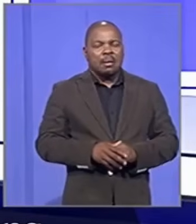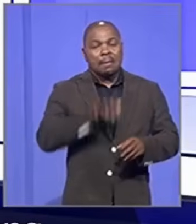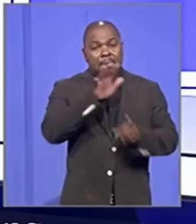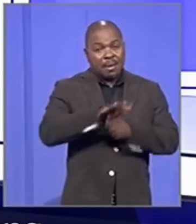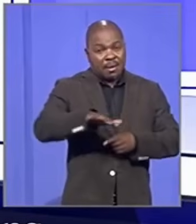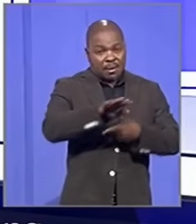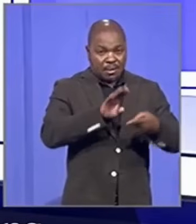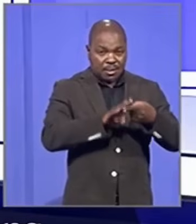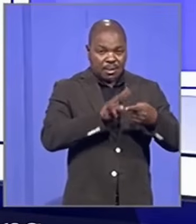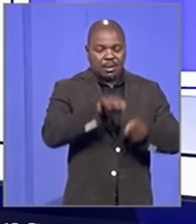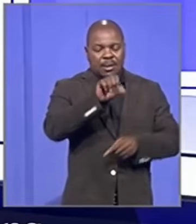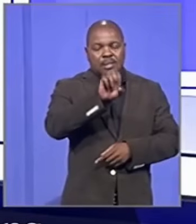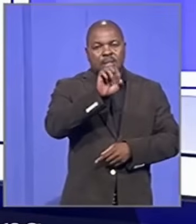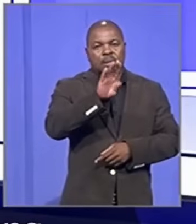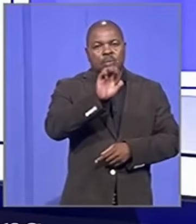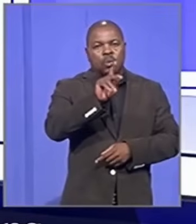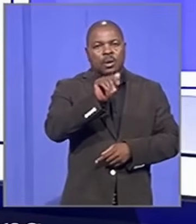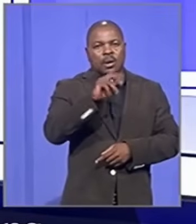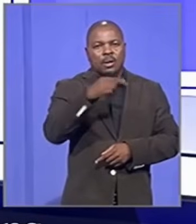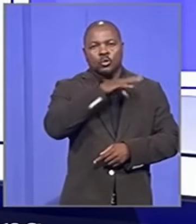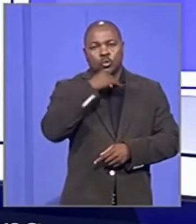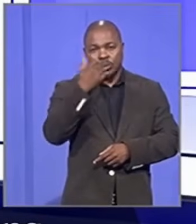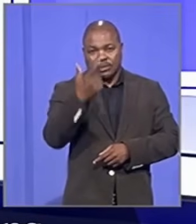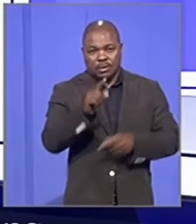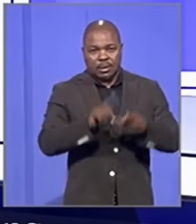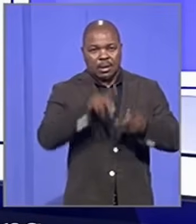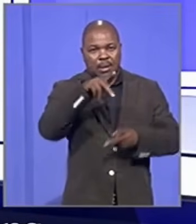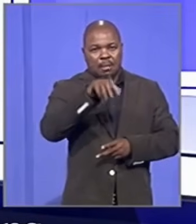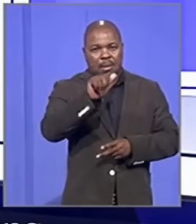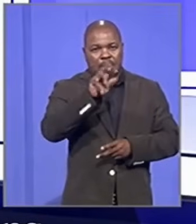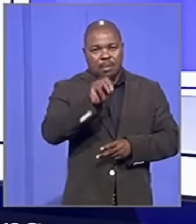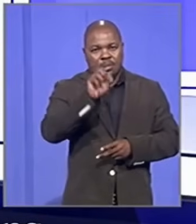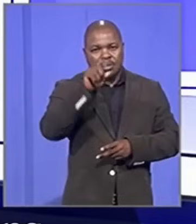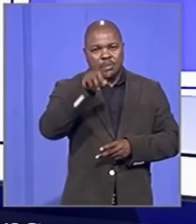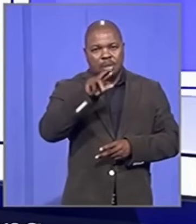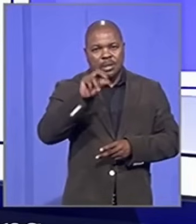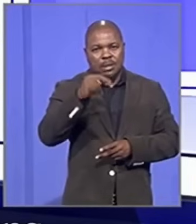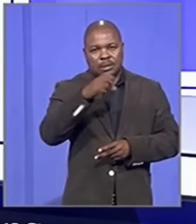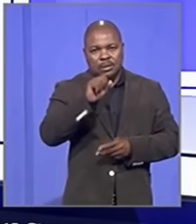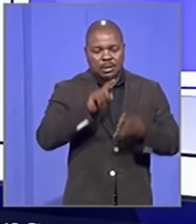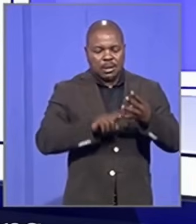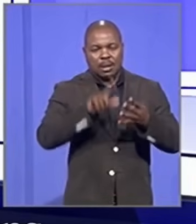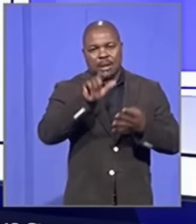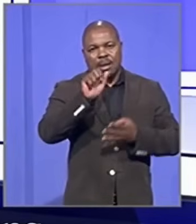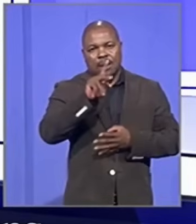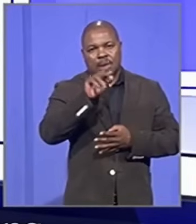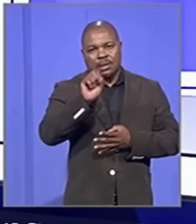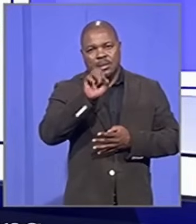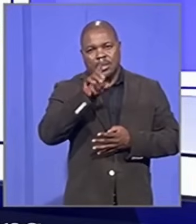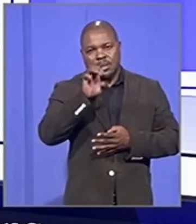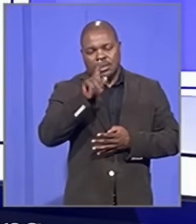amilwego ke tšhilafalo ye ya metse ke Sebokeng Zone 7, Palm Springs, Beverly Hill, Lakeside le Everton.